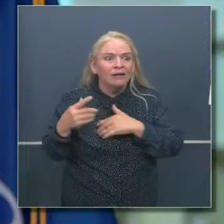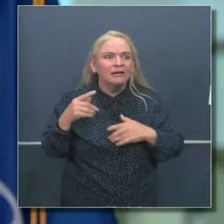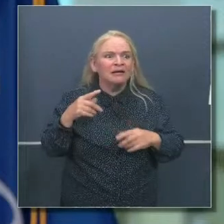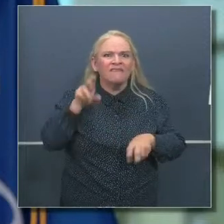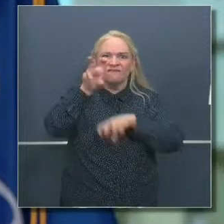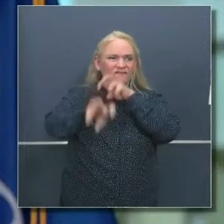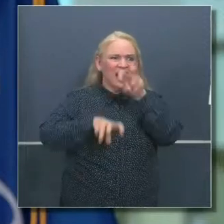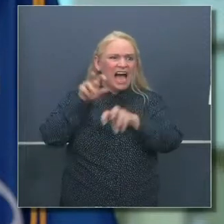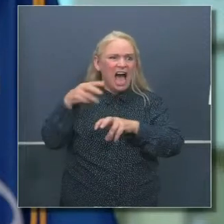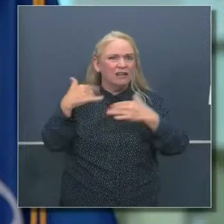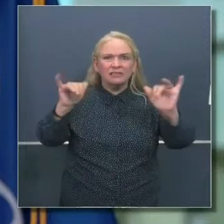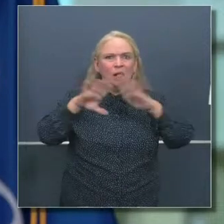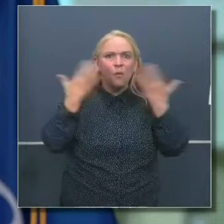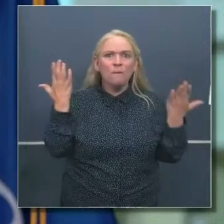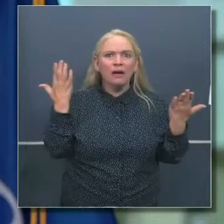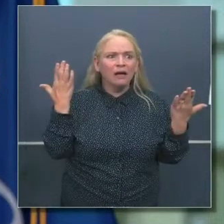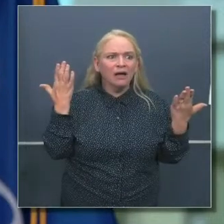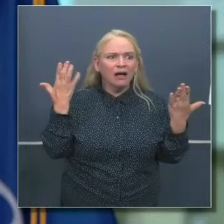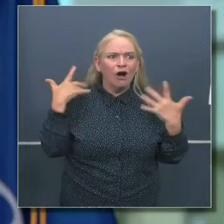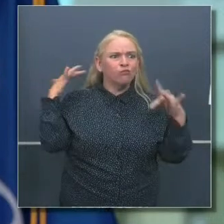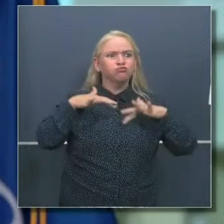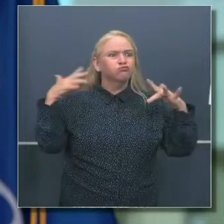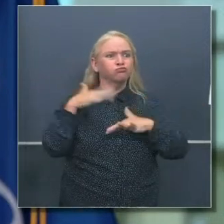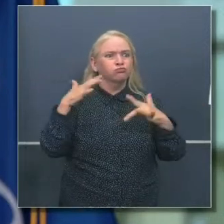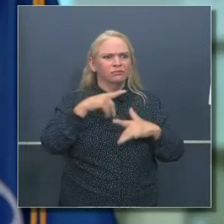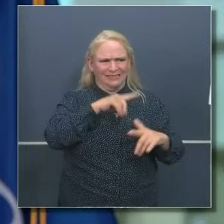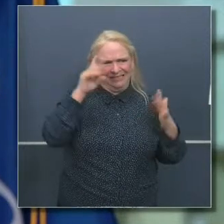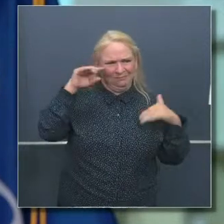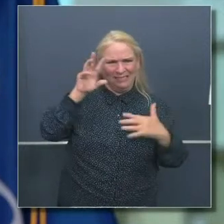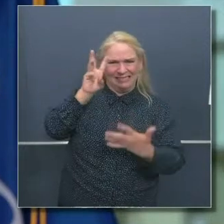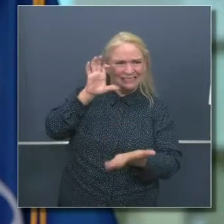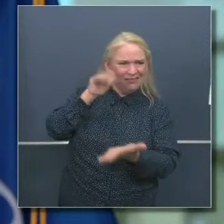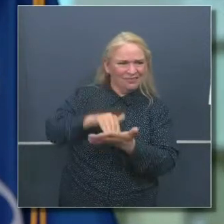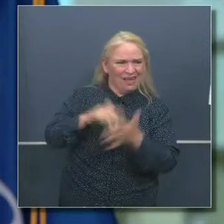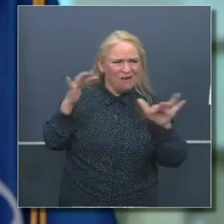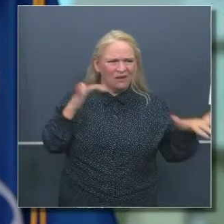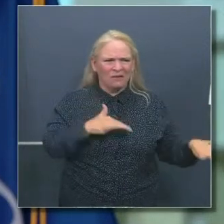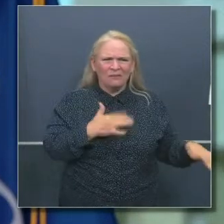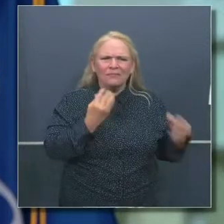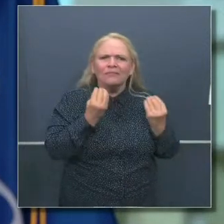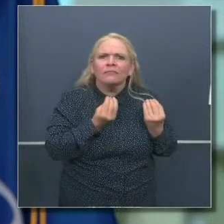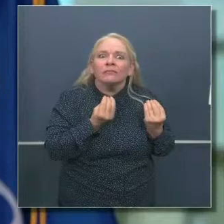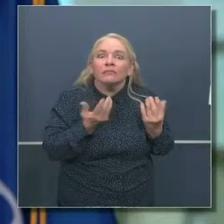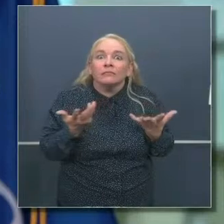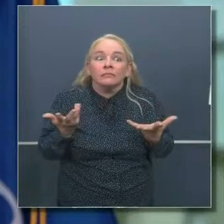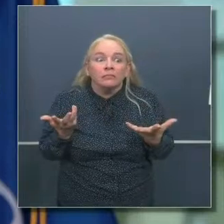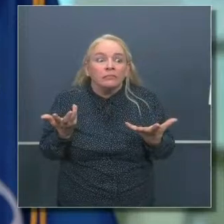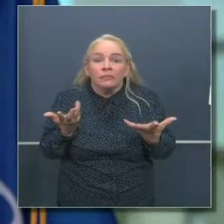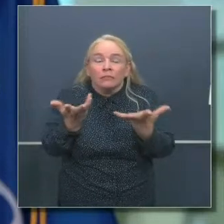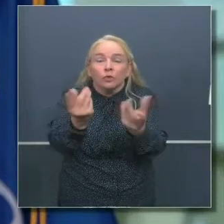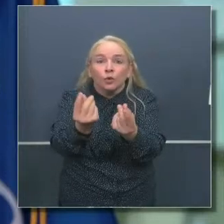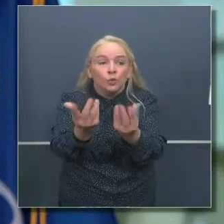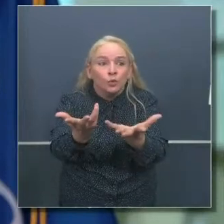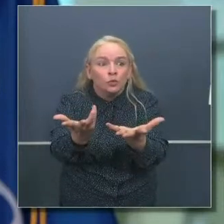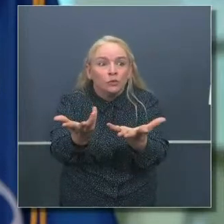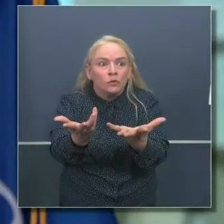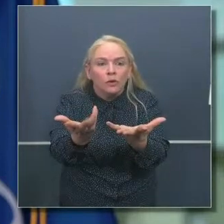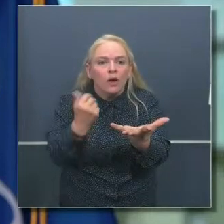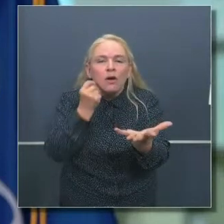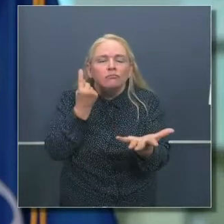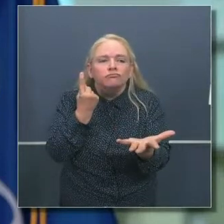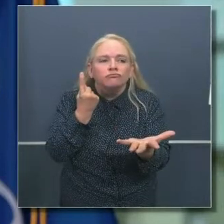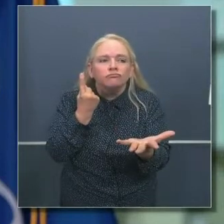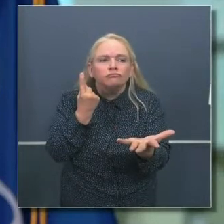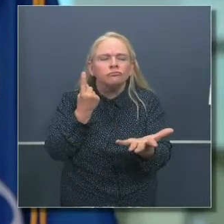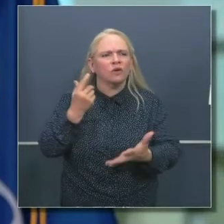going on despite the fact they're expecting 600,000 people to show up there, possibly just a fall